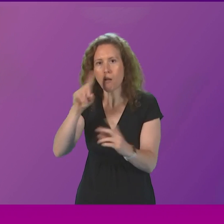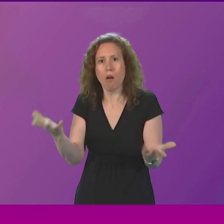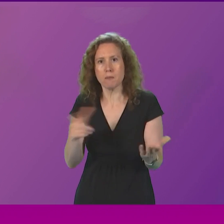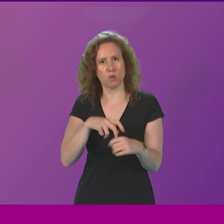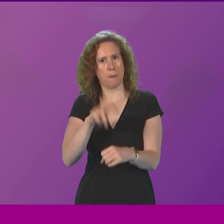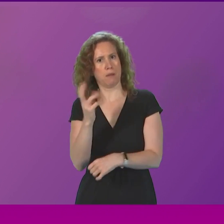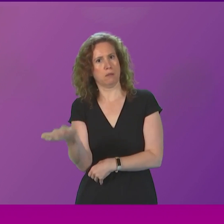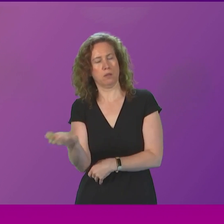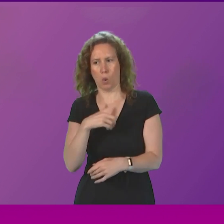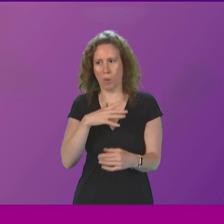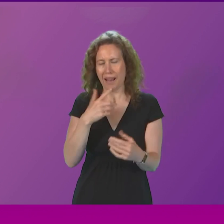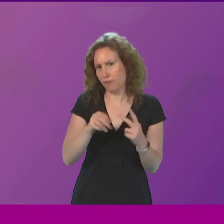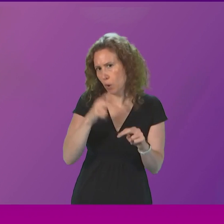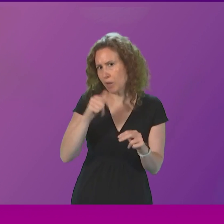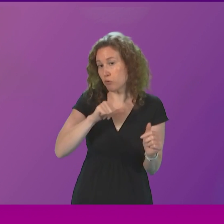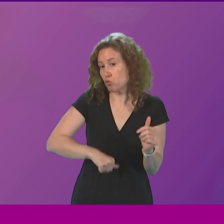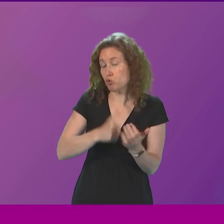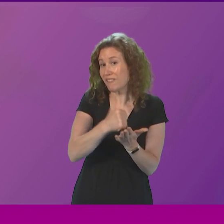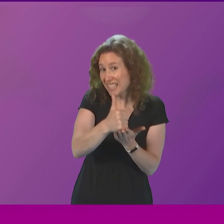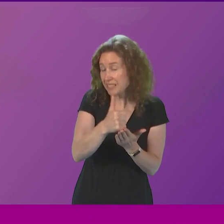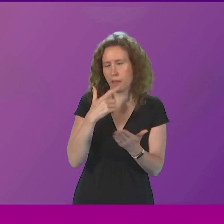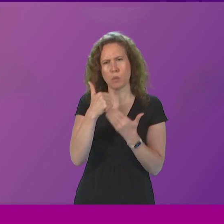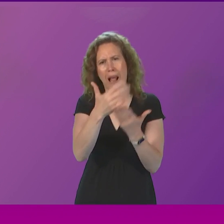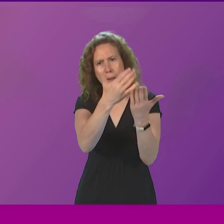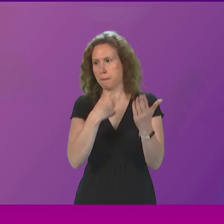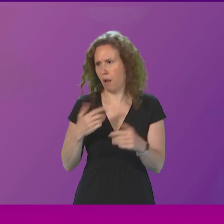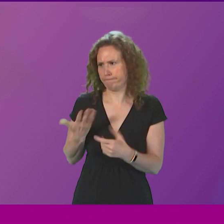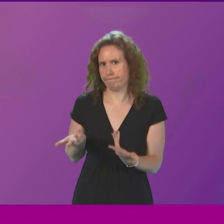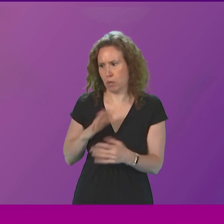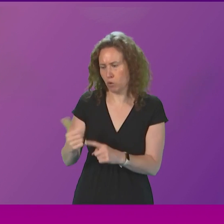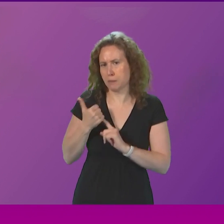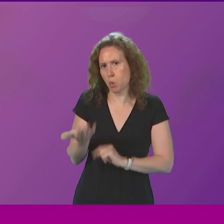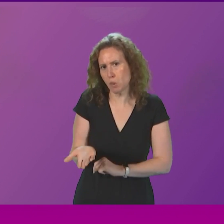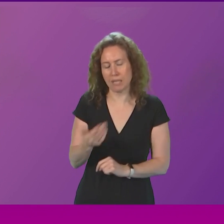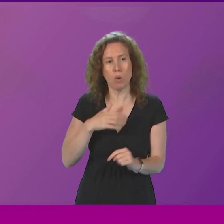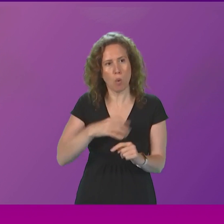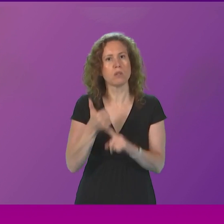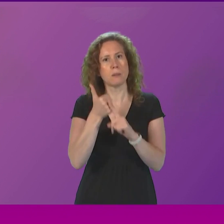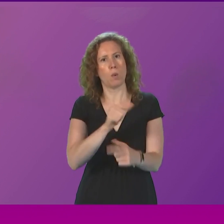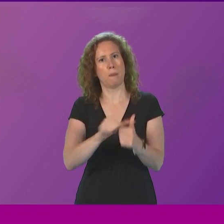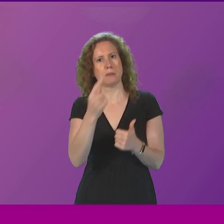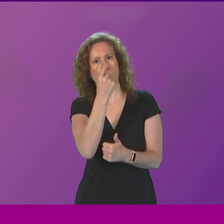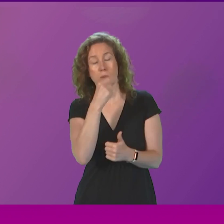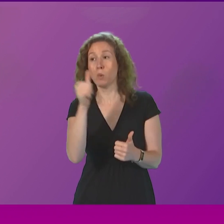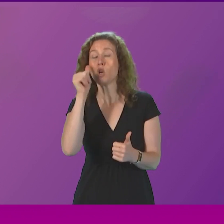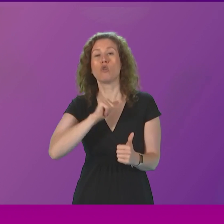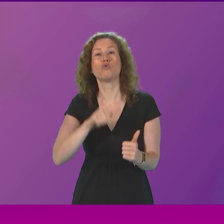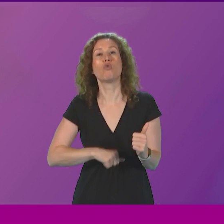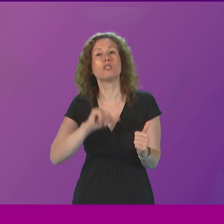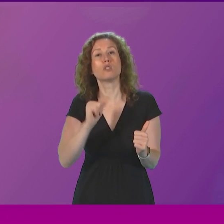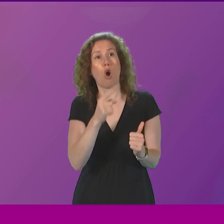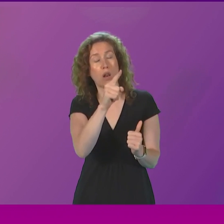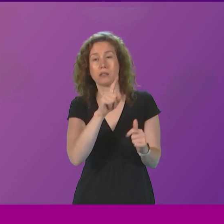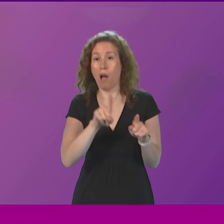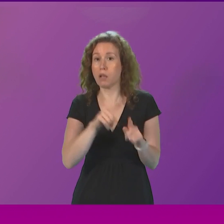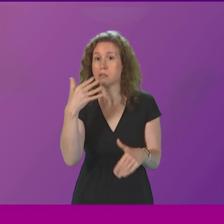Ross's Conservatives. And in terms of helping rural Scotland, assisting rural Scotland as best we possibly can, we know that rural Scotland are